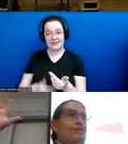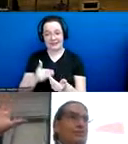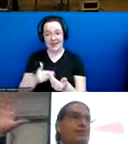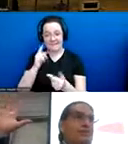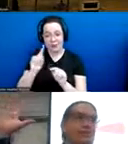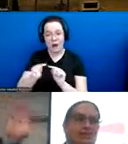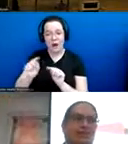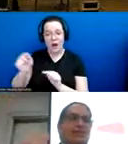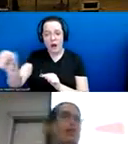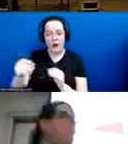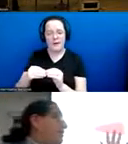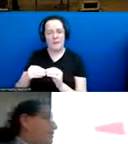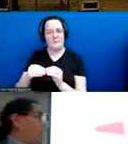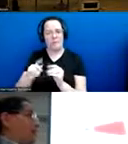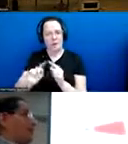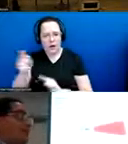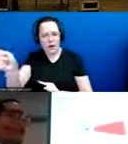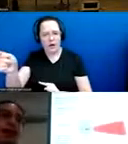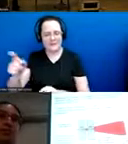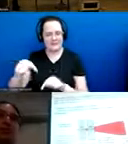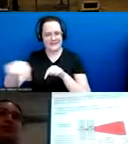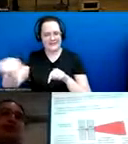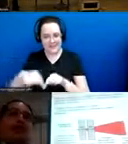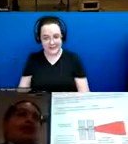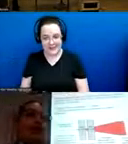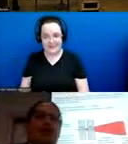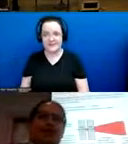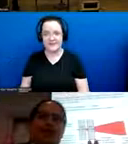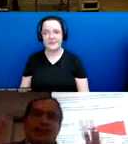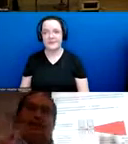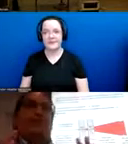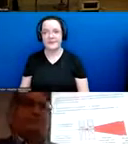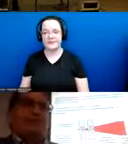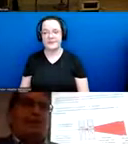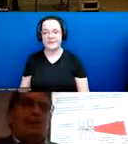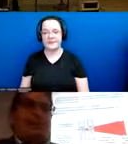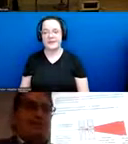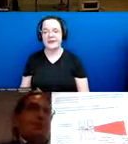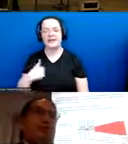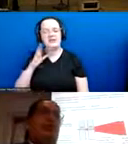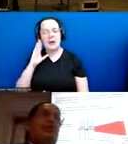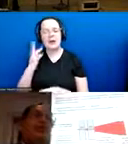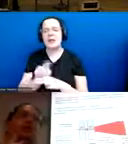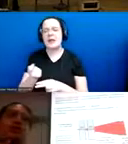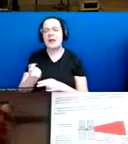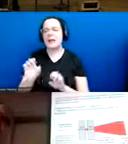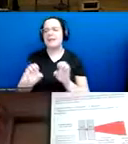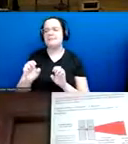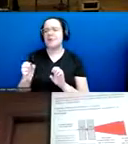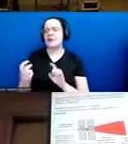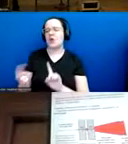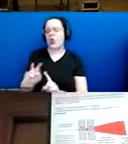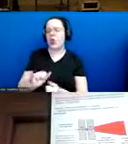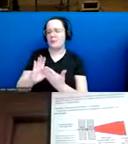longer distances, right? So here to describe entanglement, I'm going to use a little bit of an experimental approach, right? So then normally